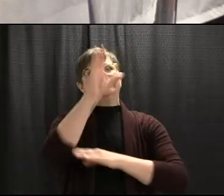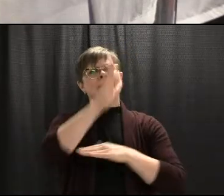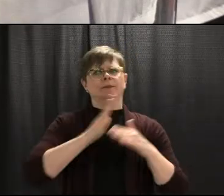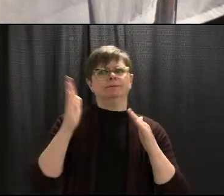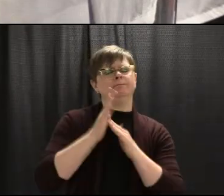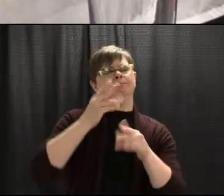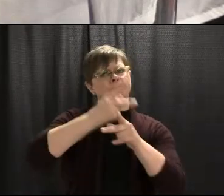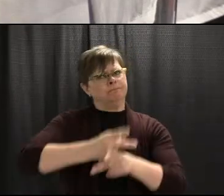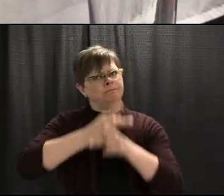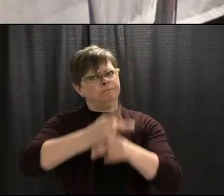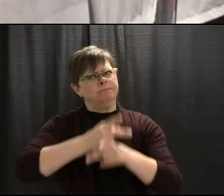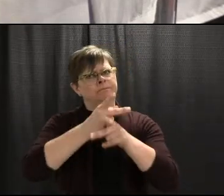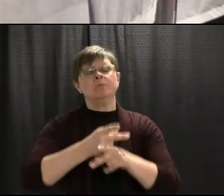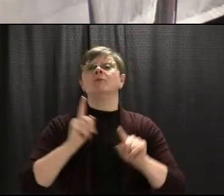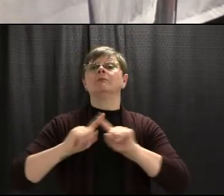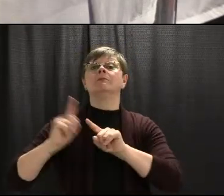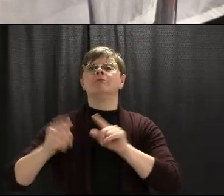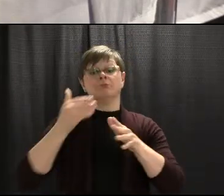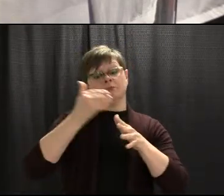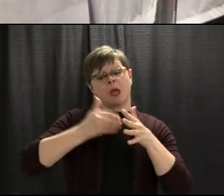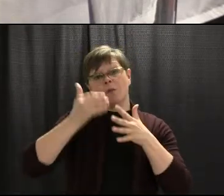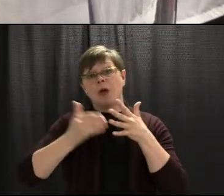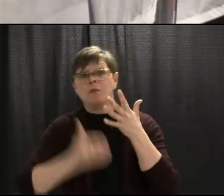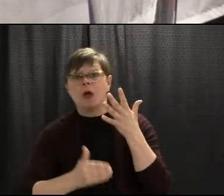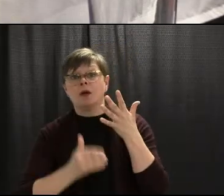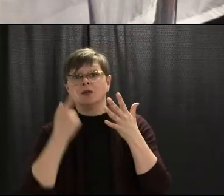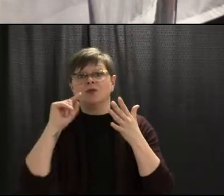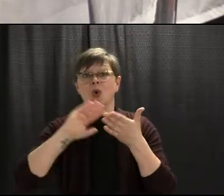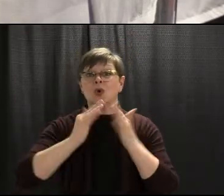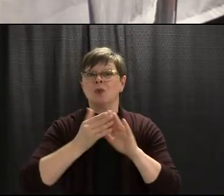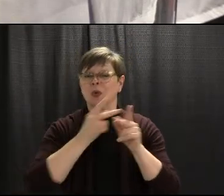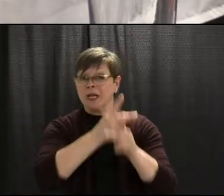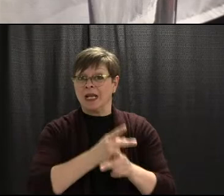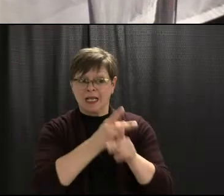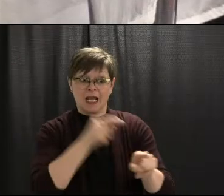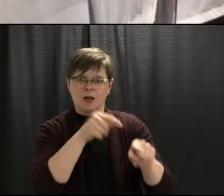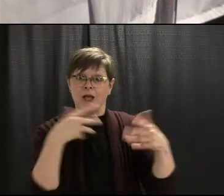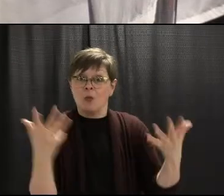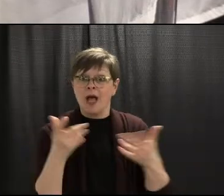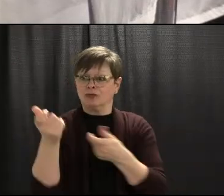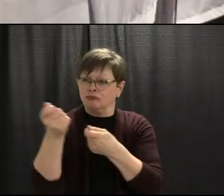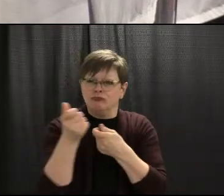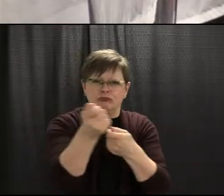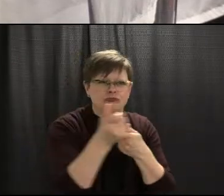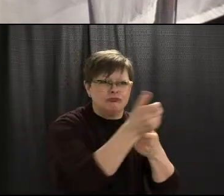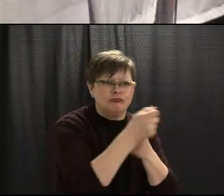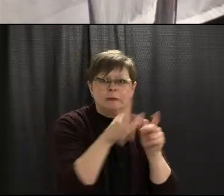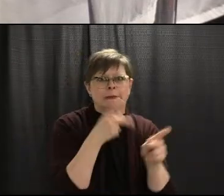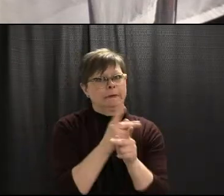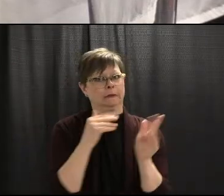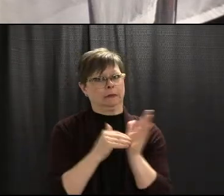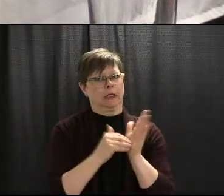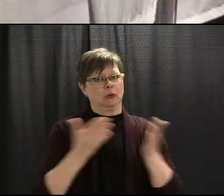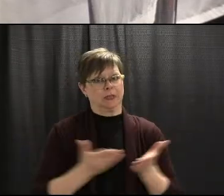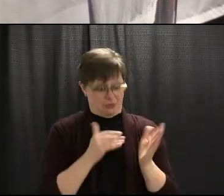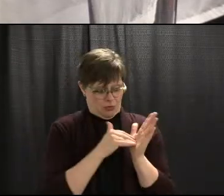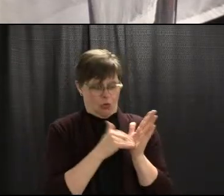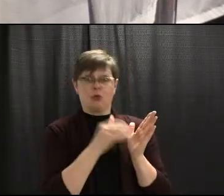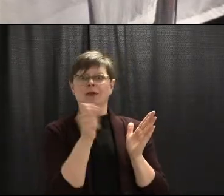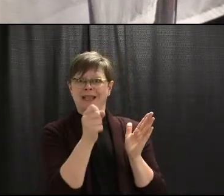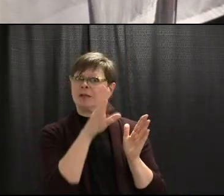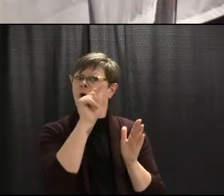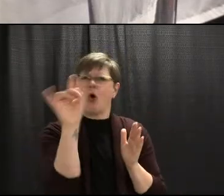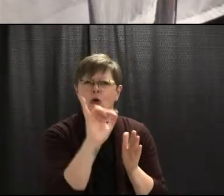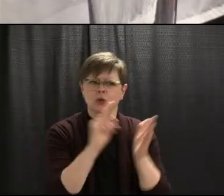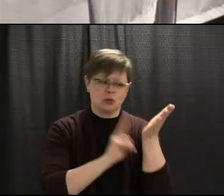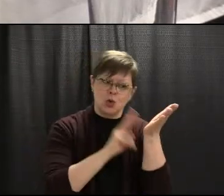the strategic components of our approach to community care revolved around recruitment and retention of providers, not only family physicians, but